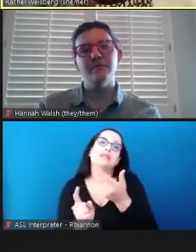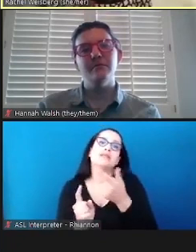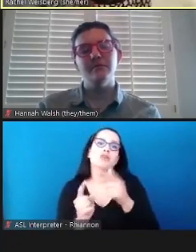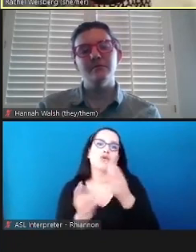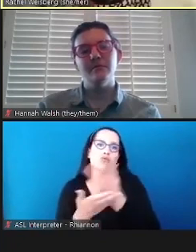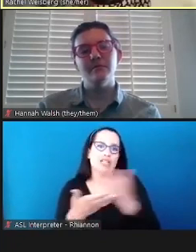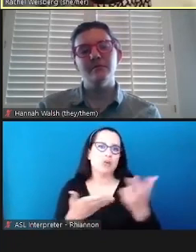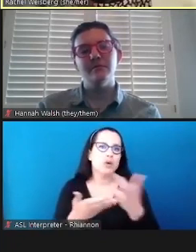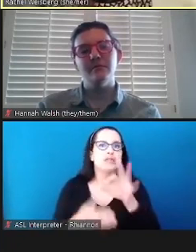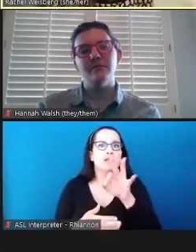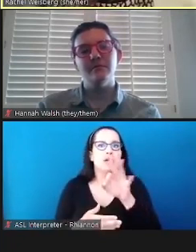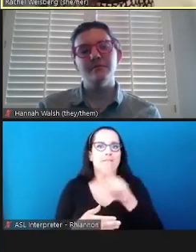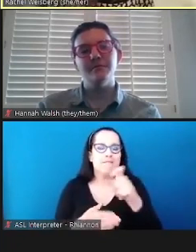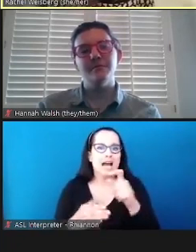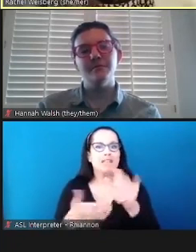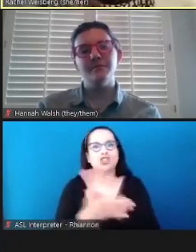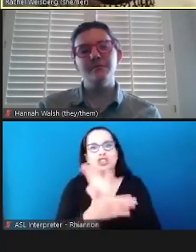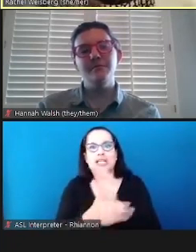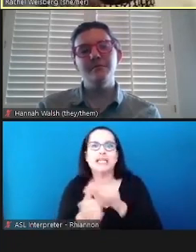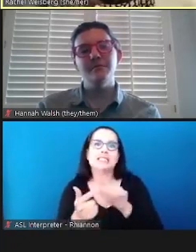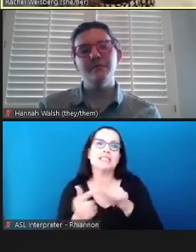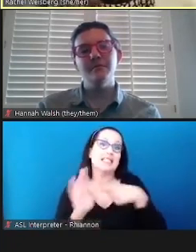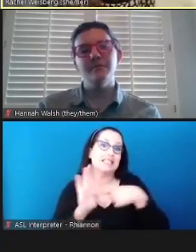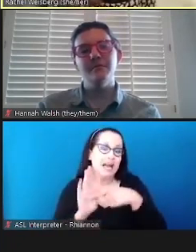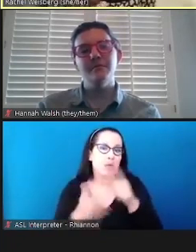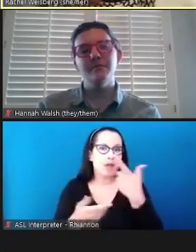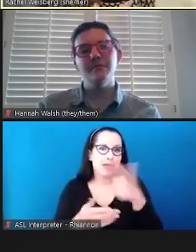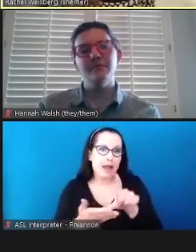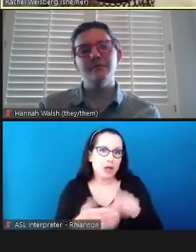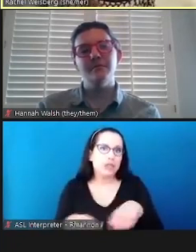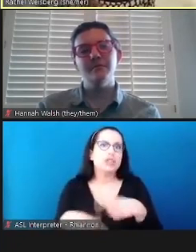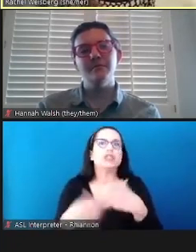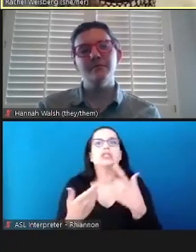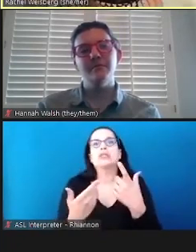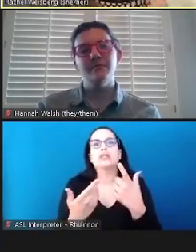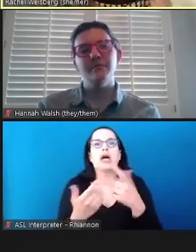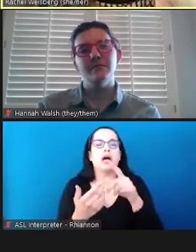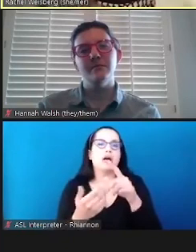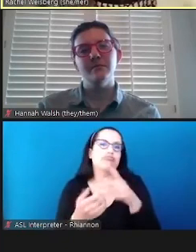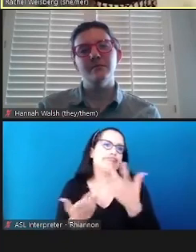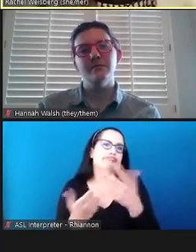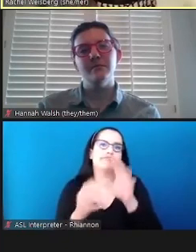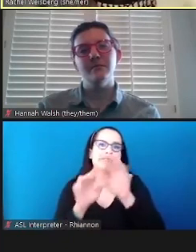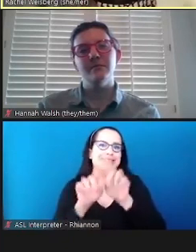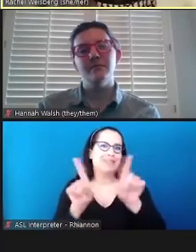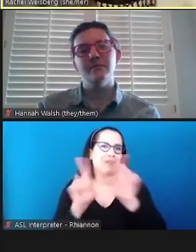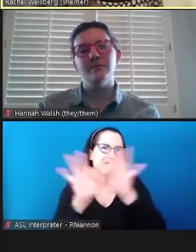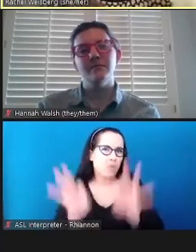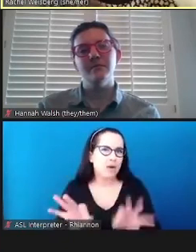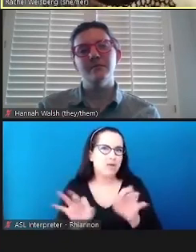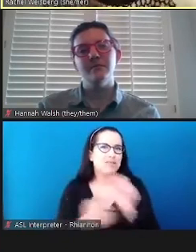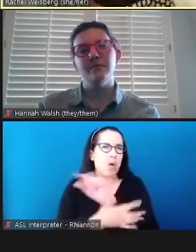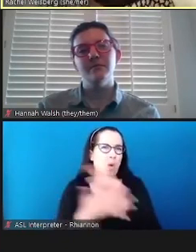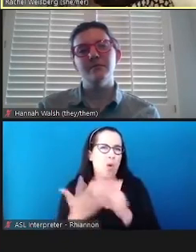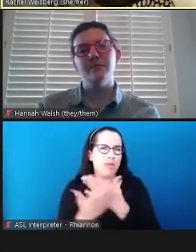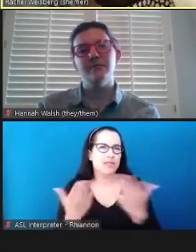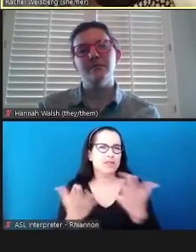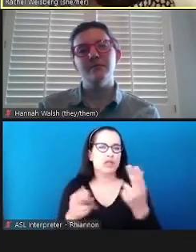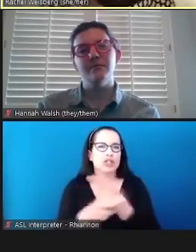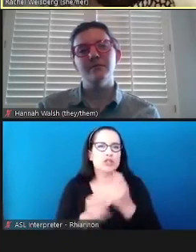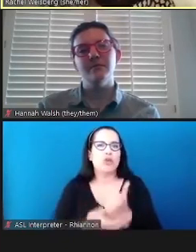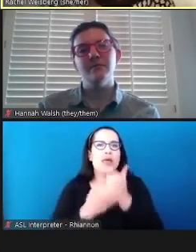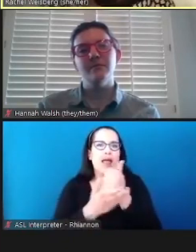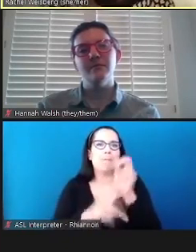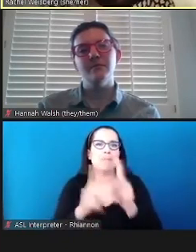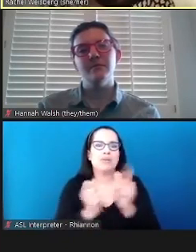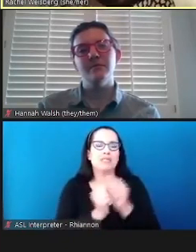and forms. And these are all things that we want to use to empower people with disabilities to be able to advocate effectively in